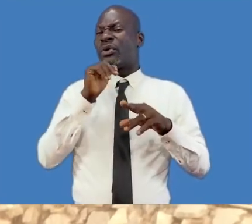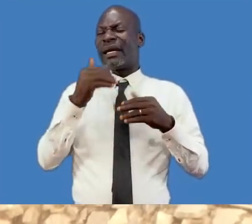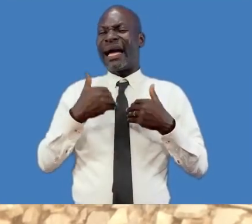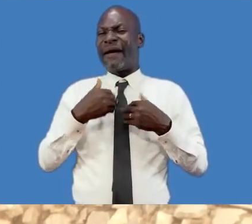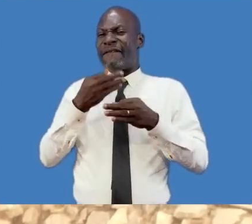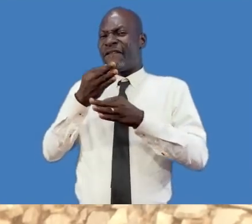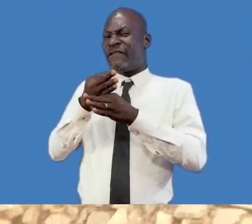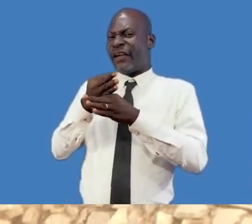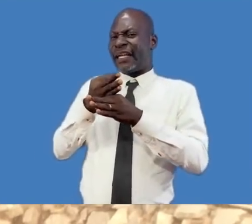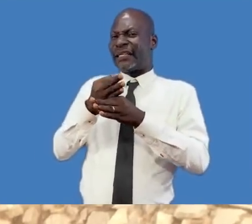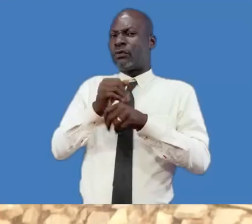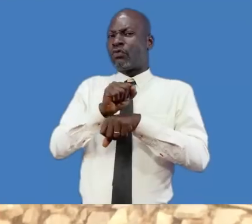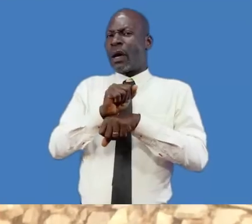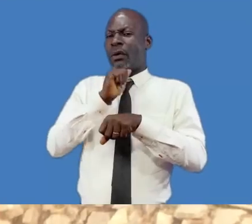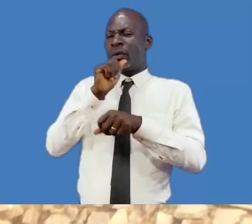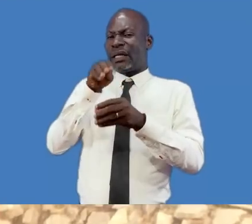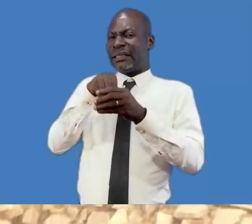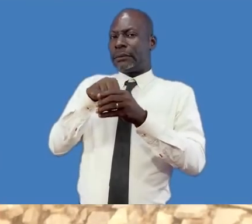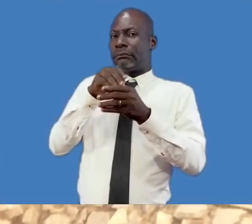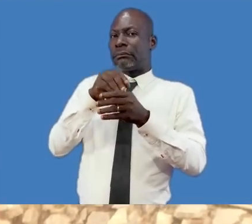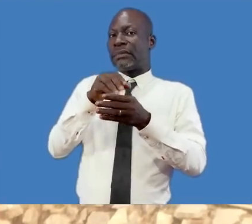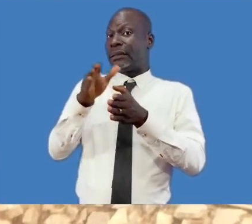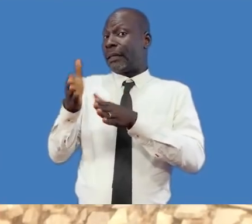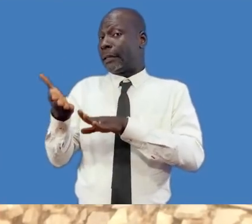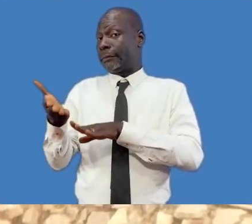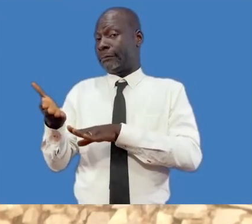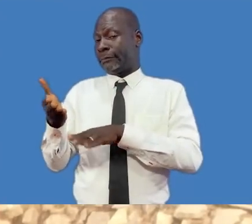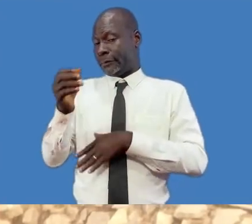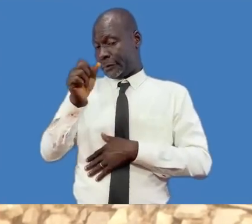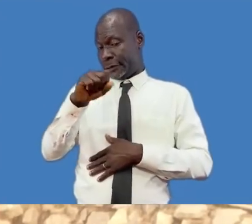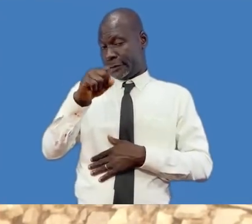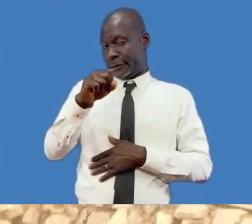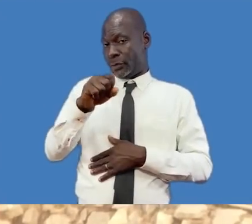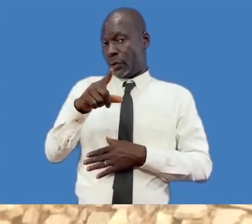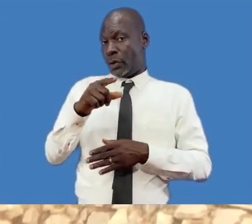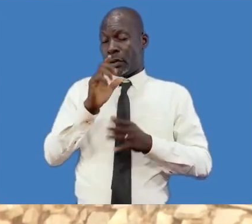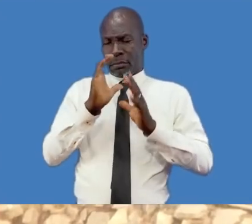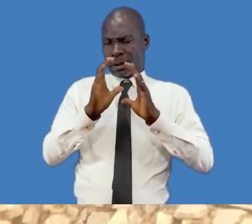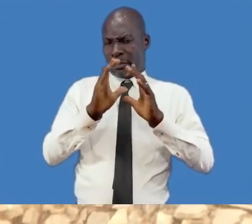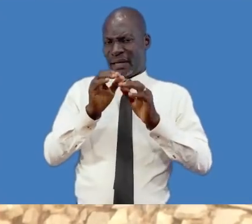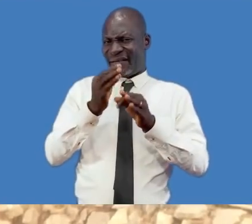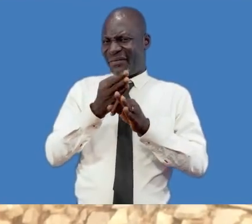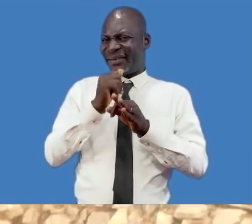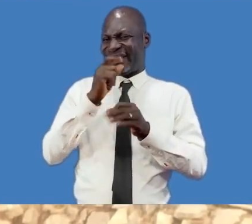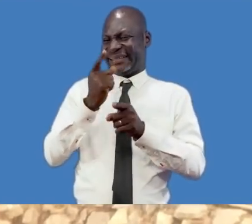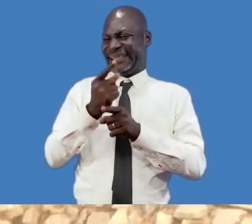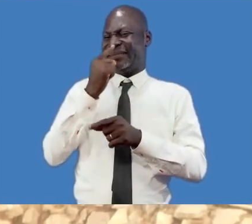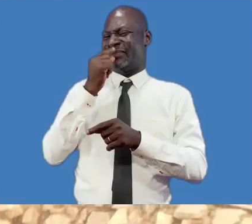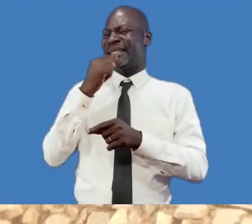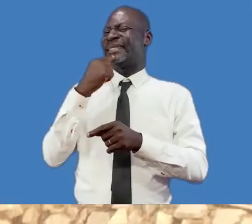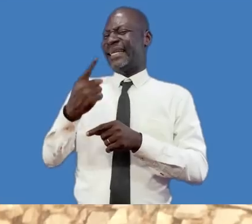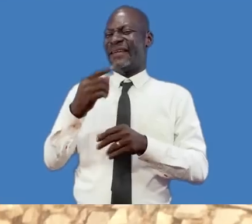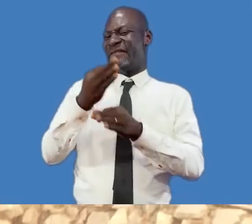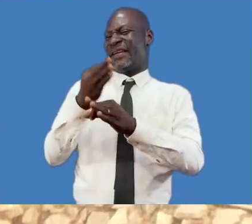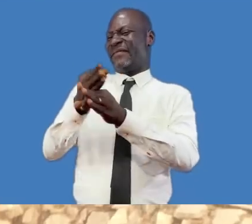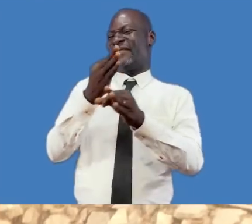nso, saa gyidie no awu. Enti me nuadɔfoɔ a wotia me, sɛ yɛka gyidie no a, ɛnyɛ ano kɛkɛ a wode